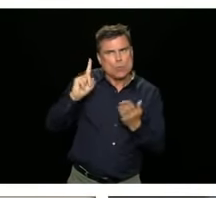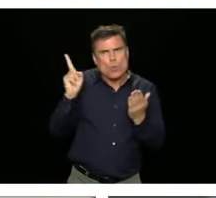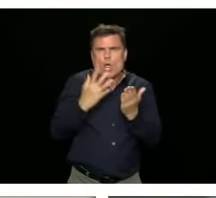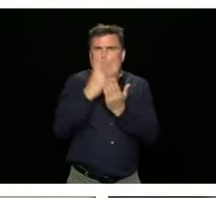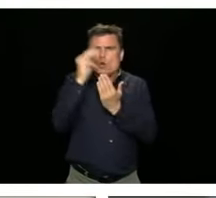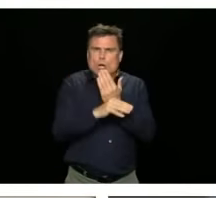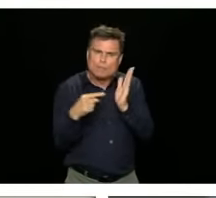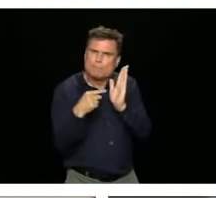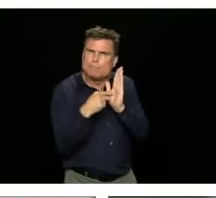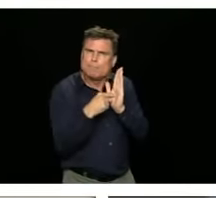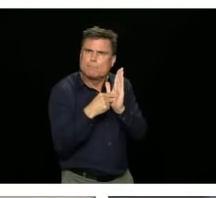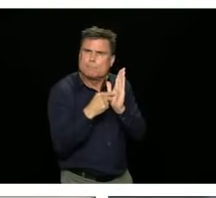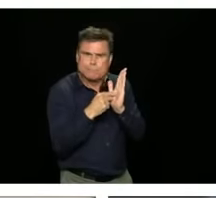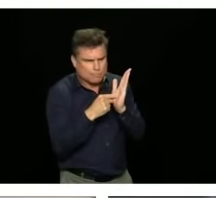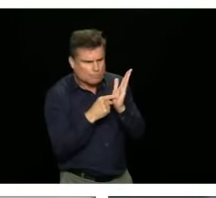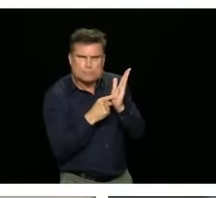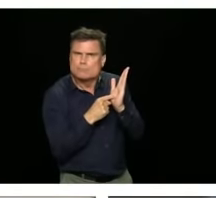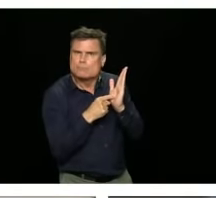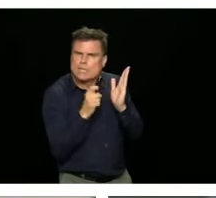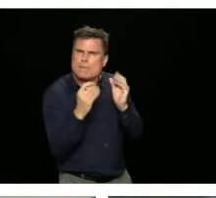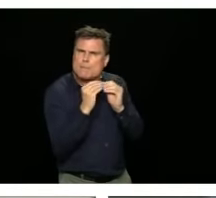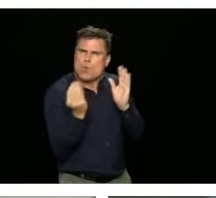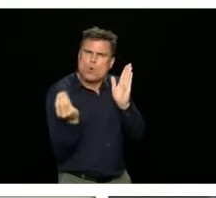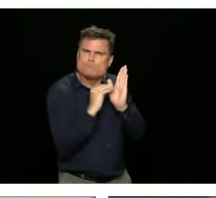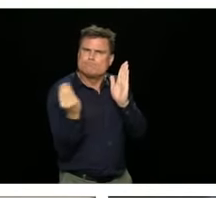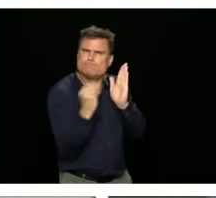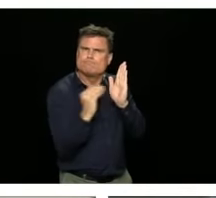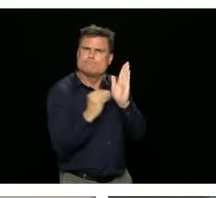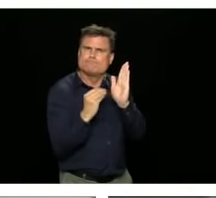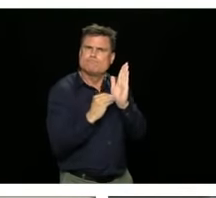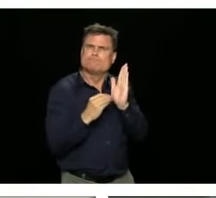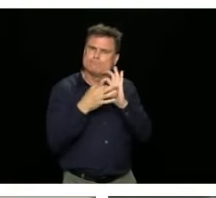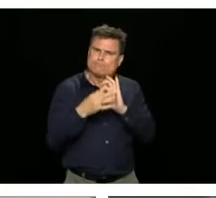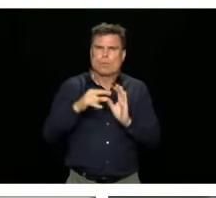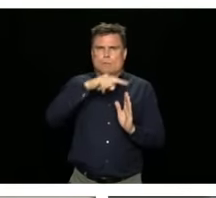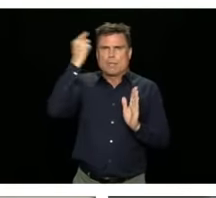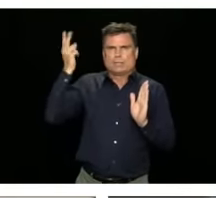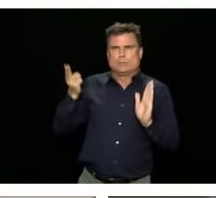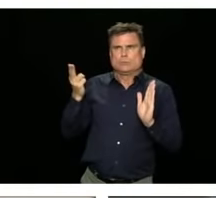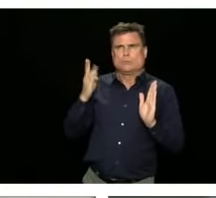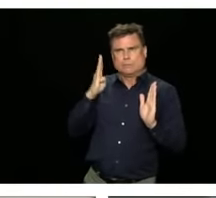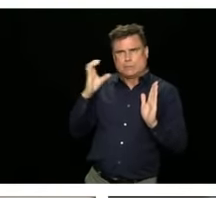me because I think Dr. Chura would say that not soon enough.